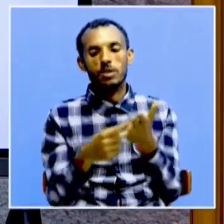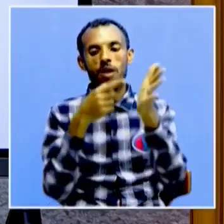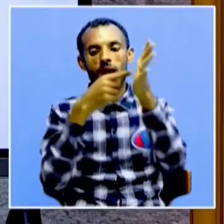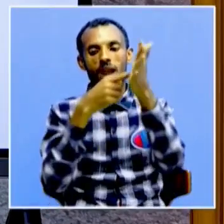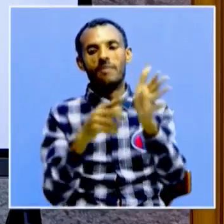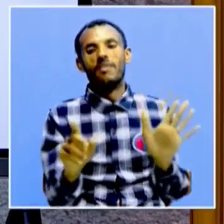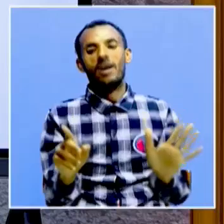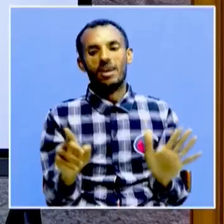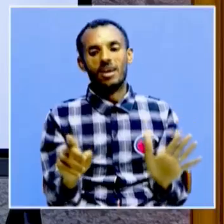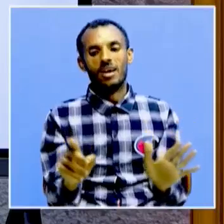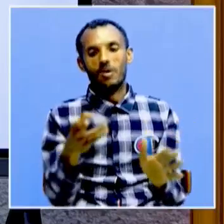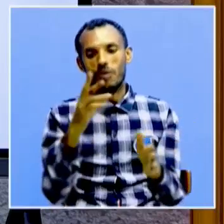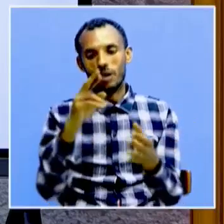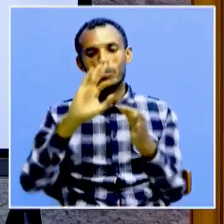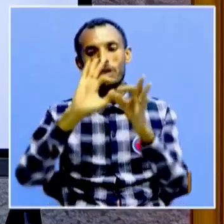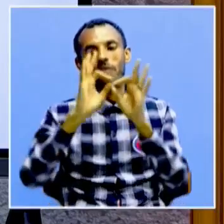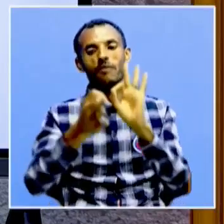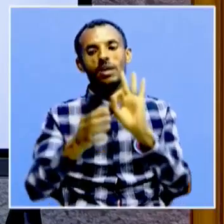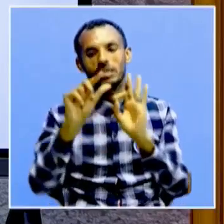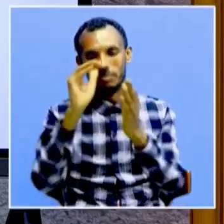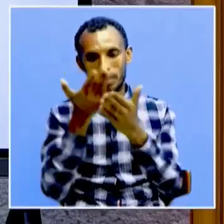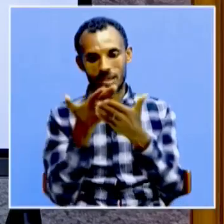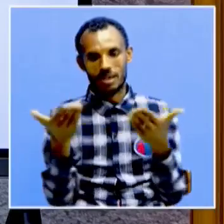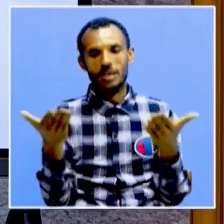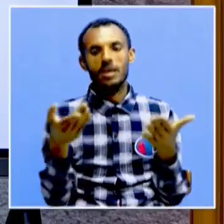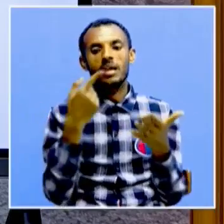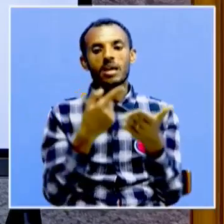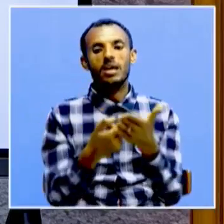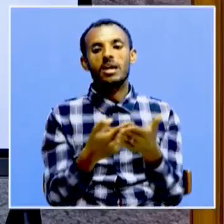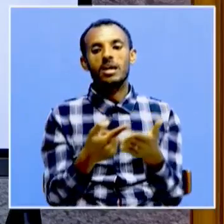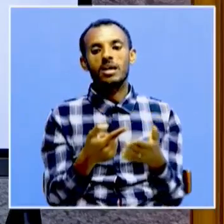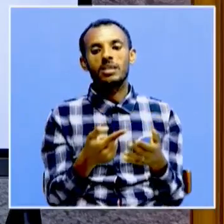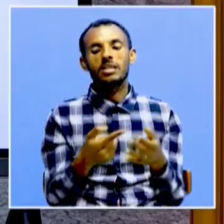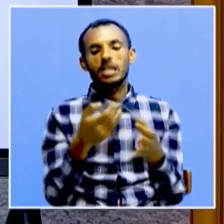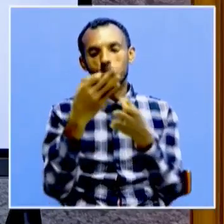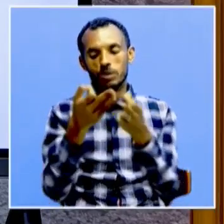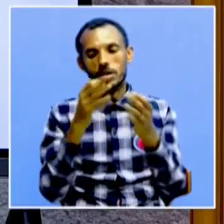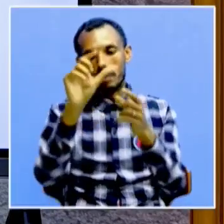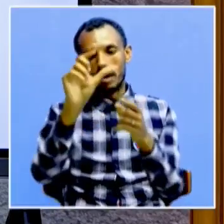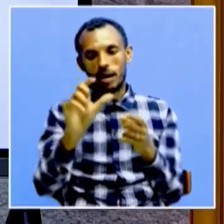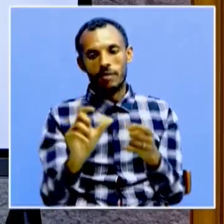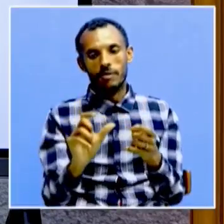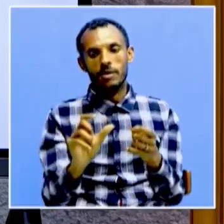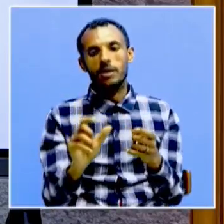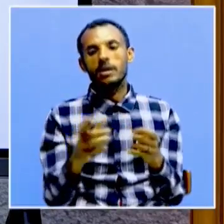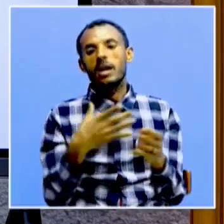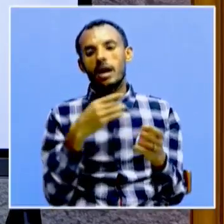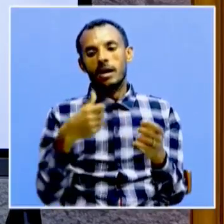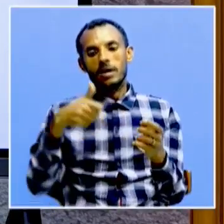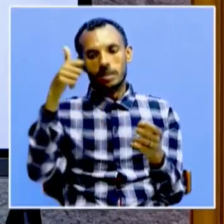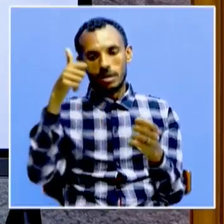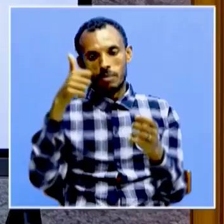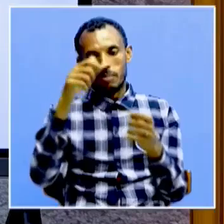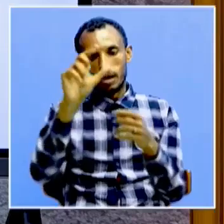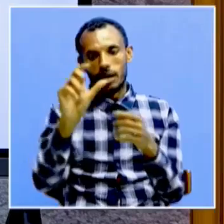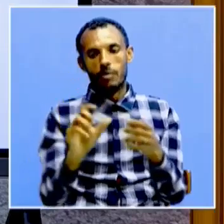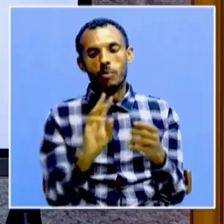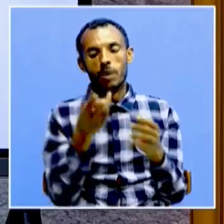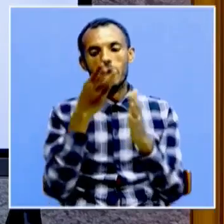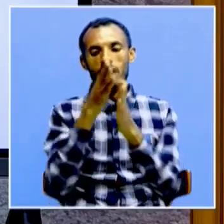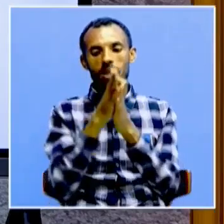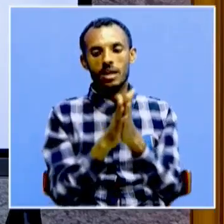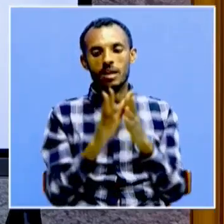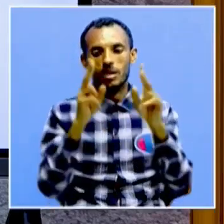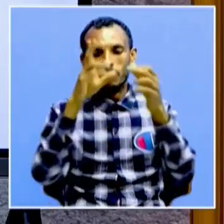clarify or to define something. Here in expository paragraph, just like the other paragraphs, we need what?